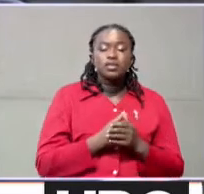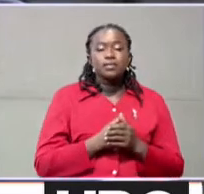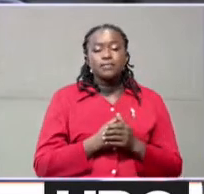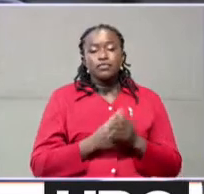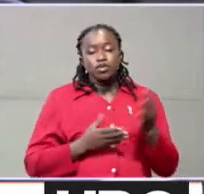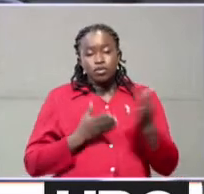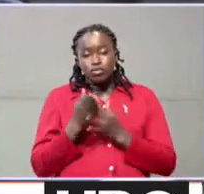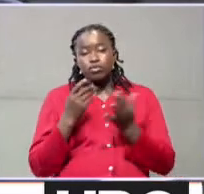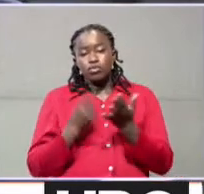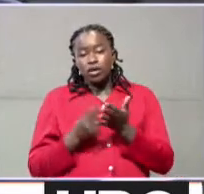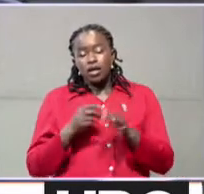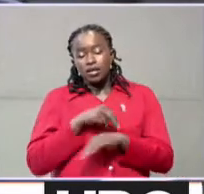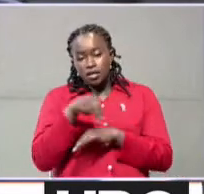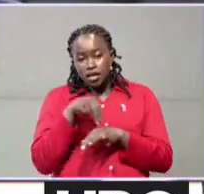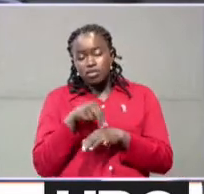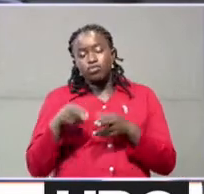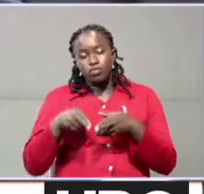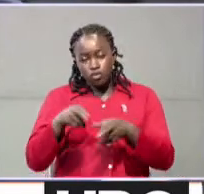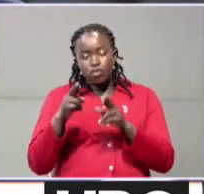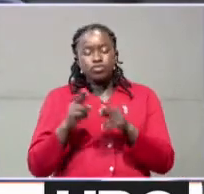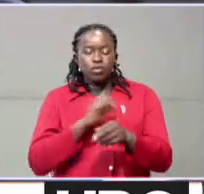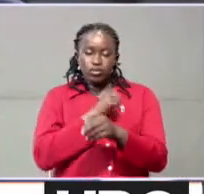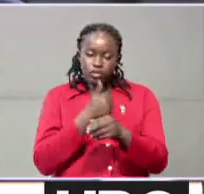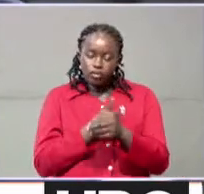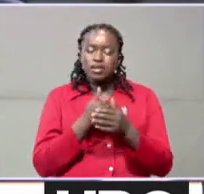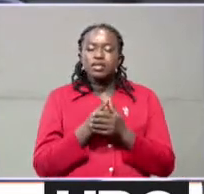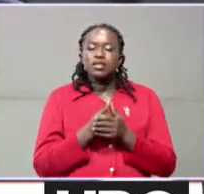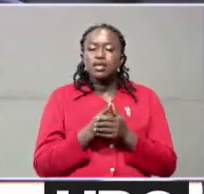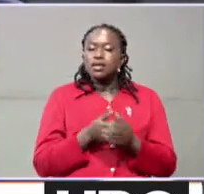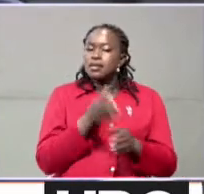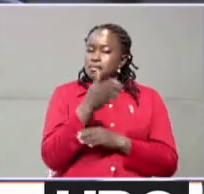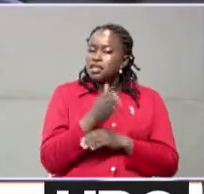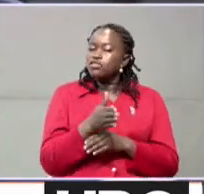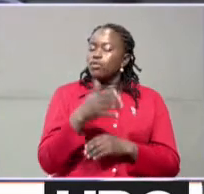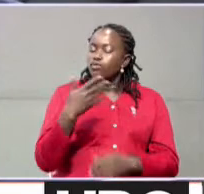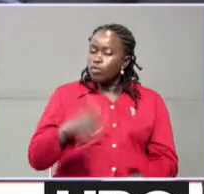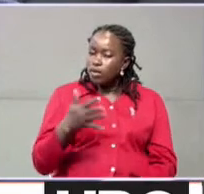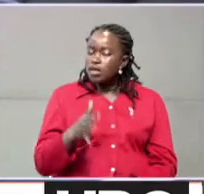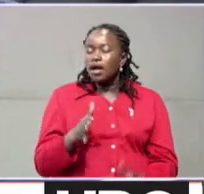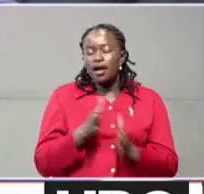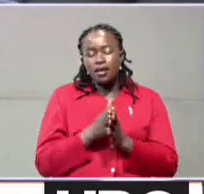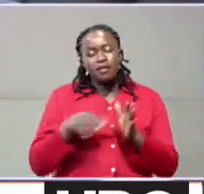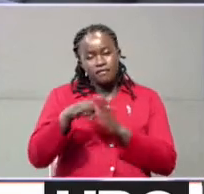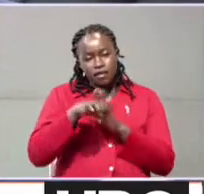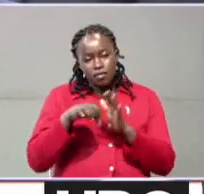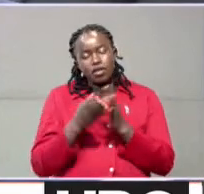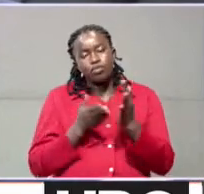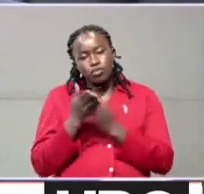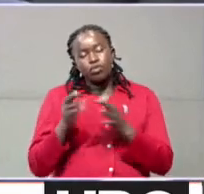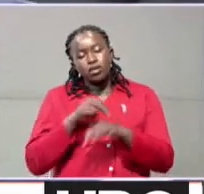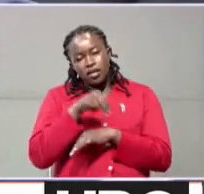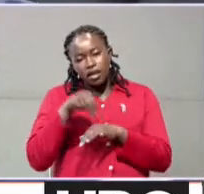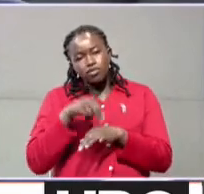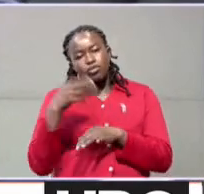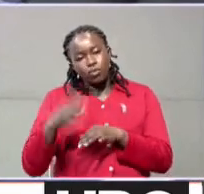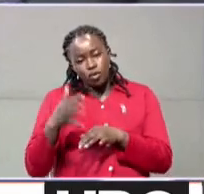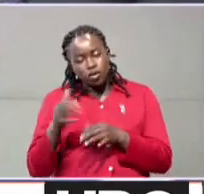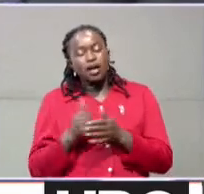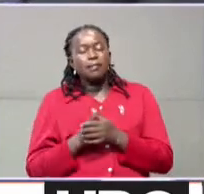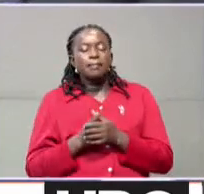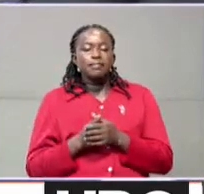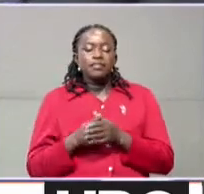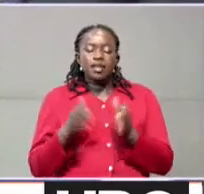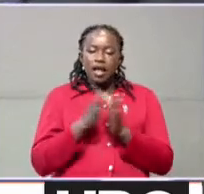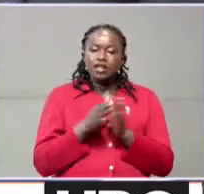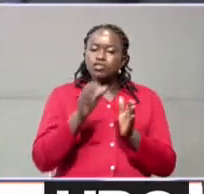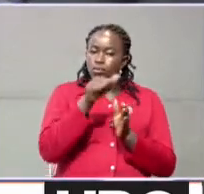through uganda national roads authority the minister of water and environment through national water and sewerage